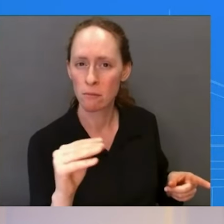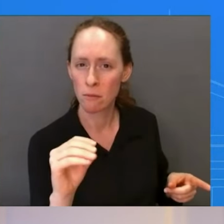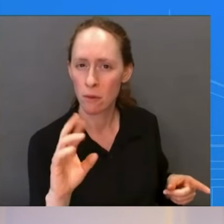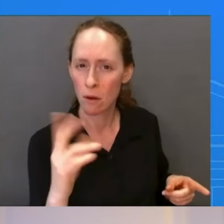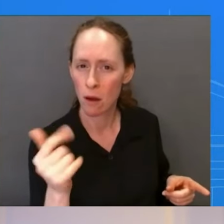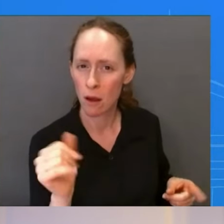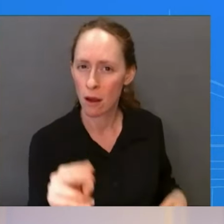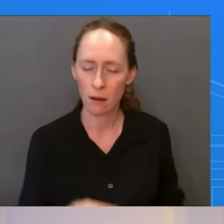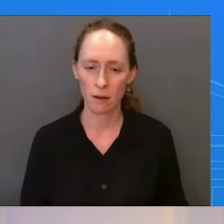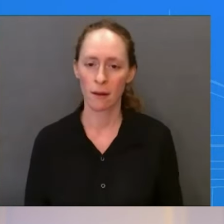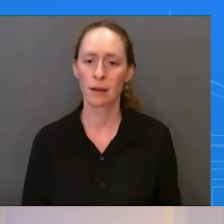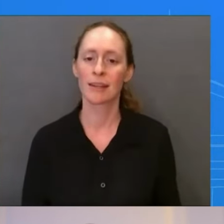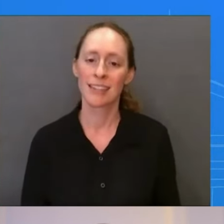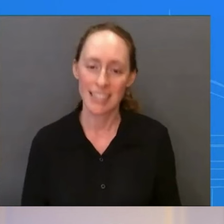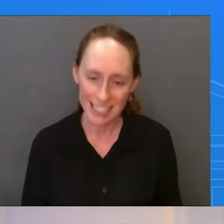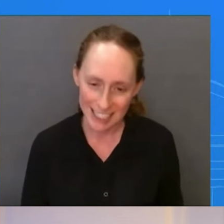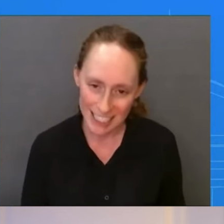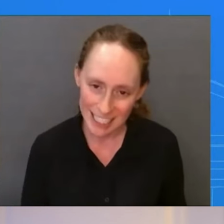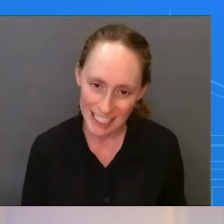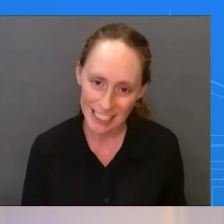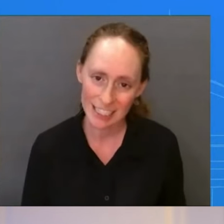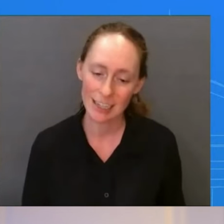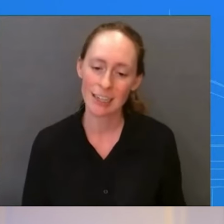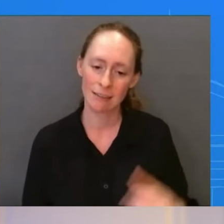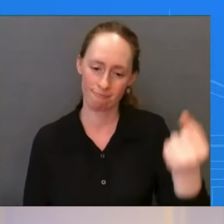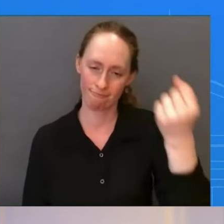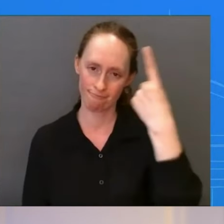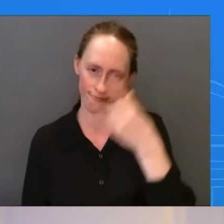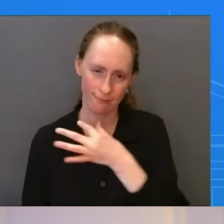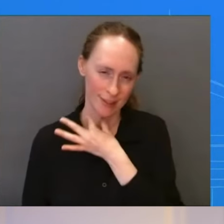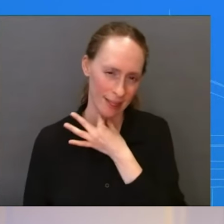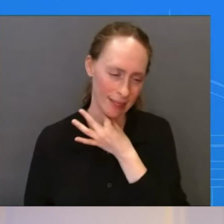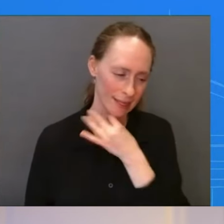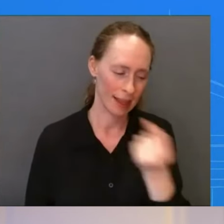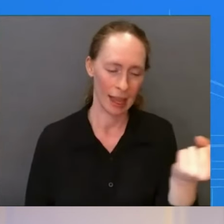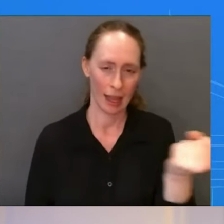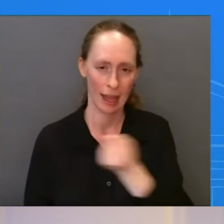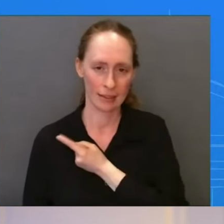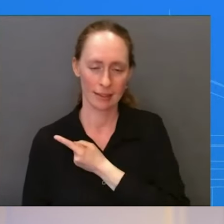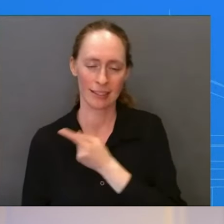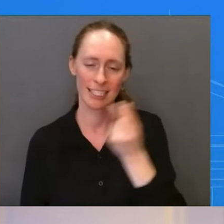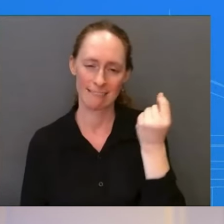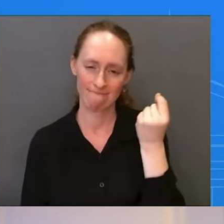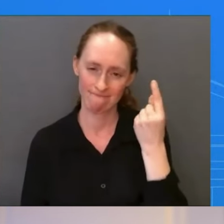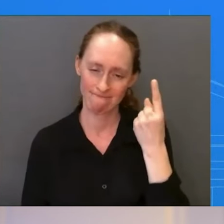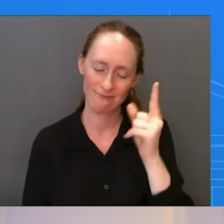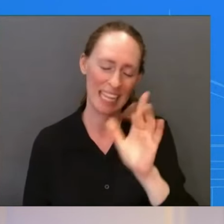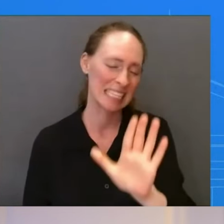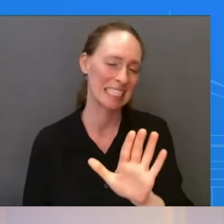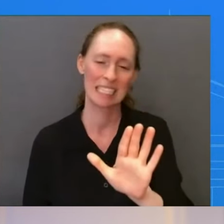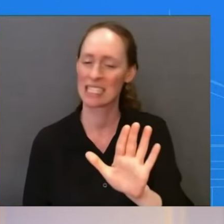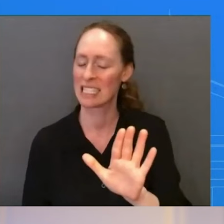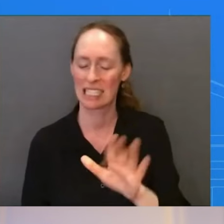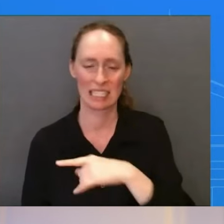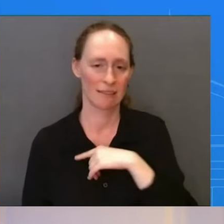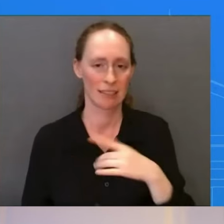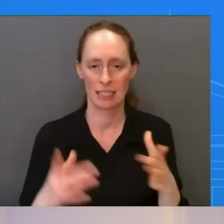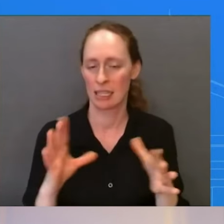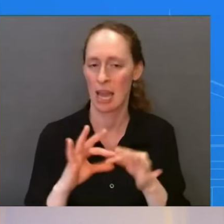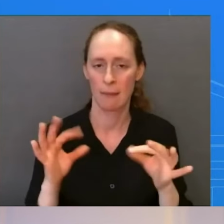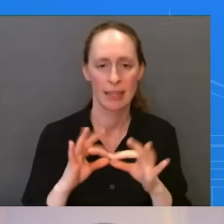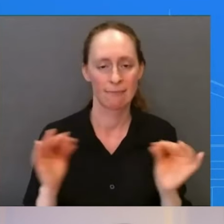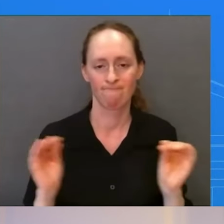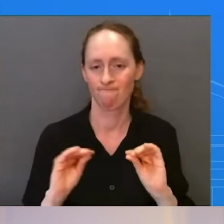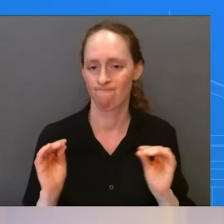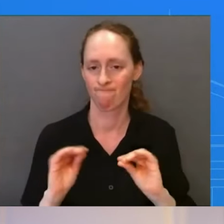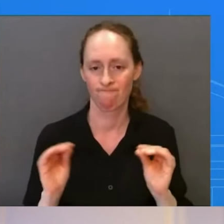What we will continue to say is that the president is going to make sure that it's not the taxpayers that have to pay for